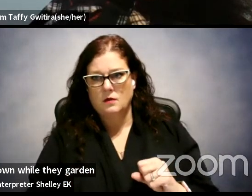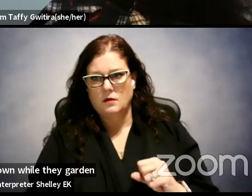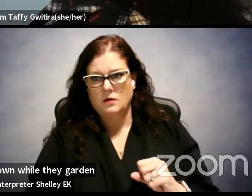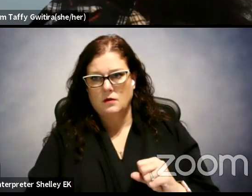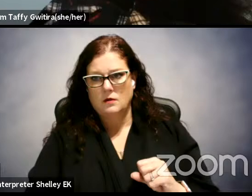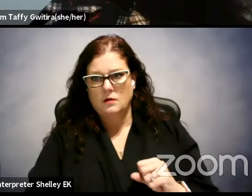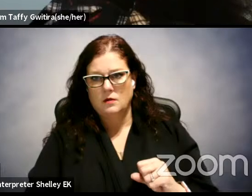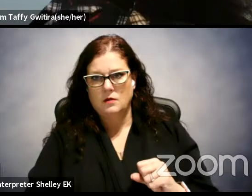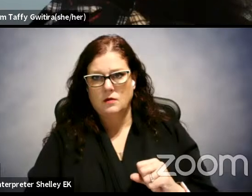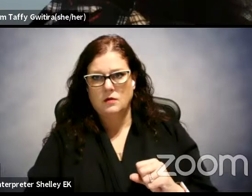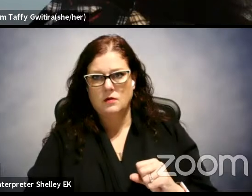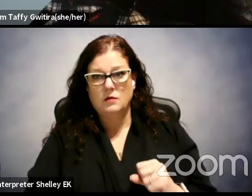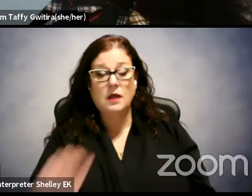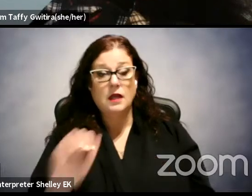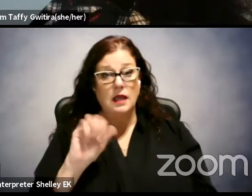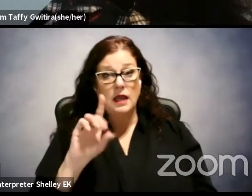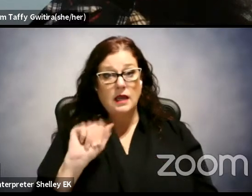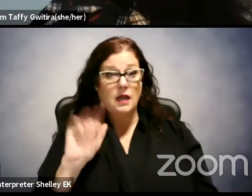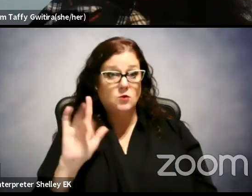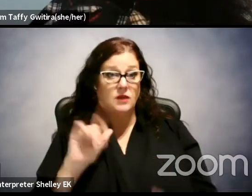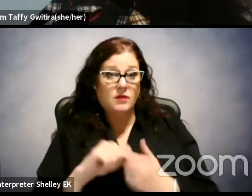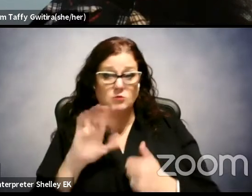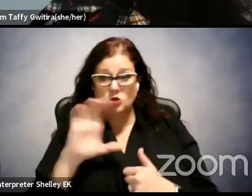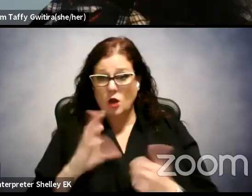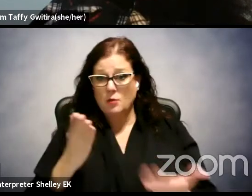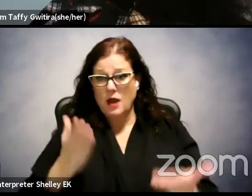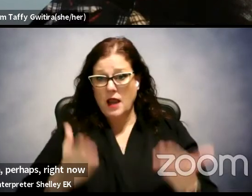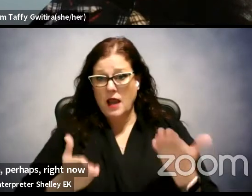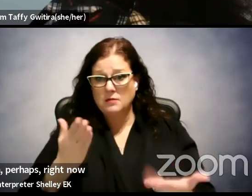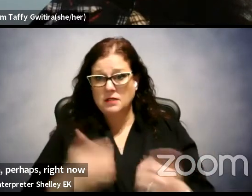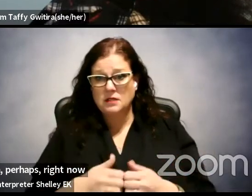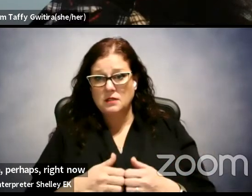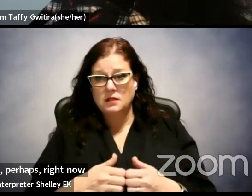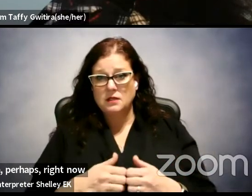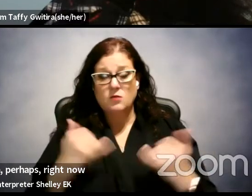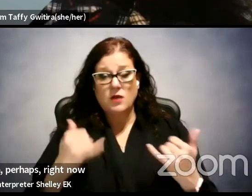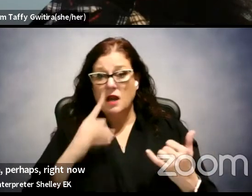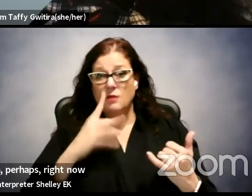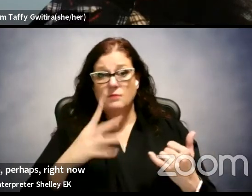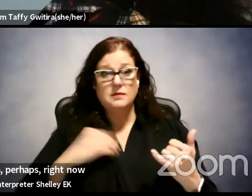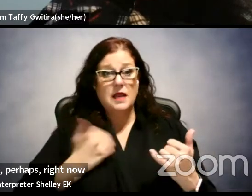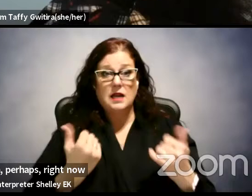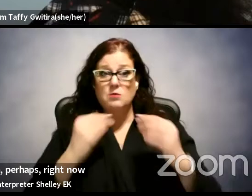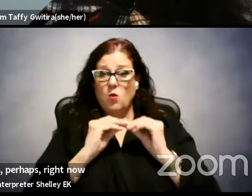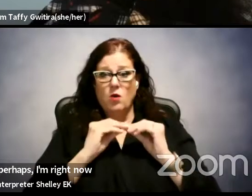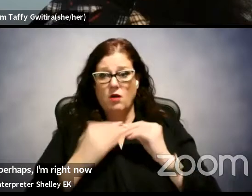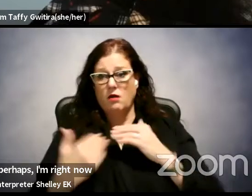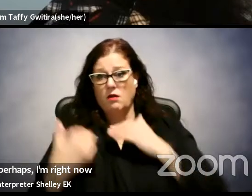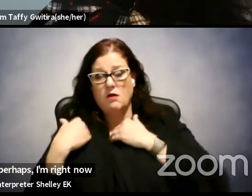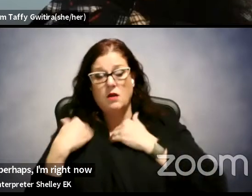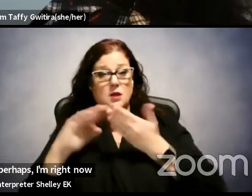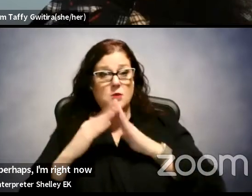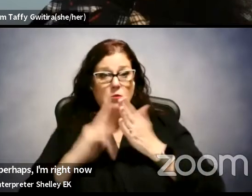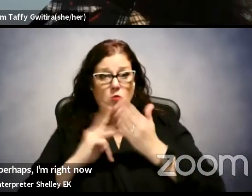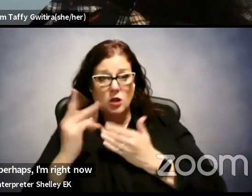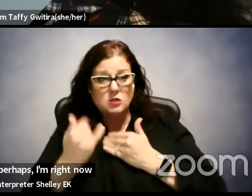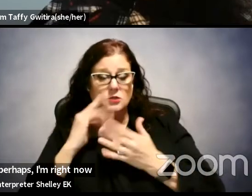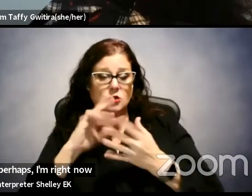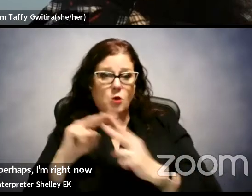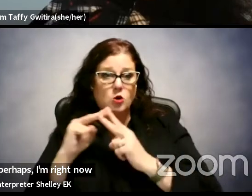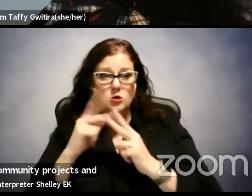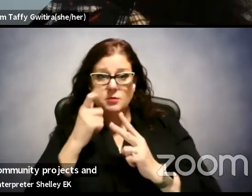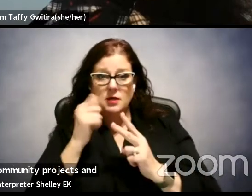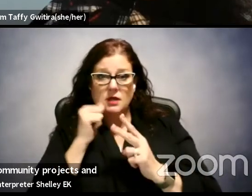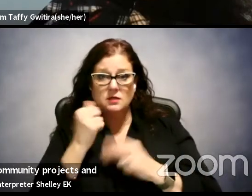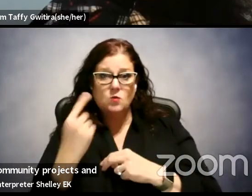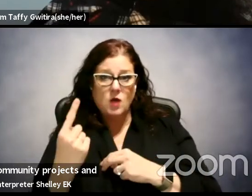Oh, the 8825 in Chicago. I mean, perhaps. Right now, I'm not taking on any more like community projects or partnerships because of the